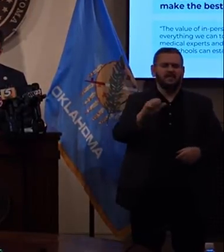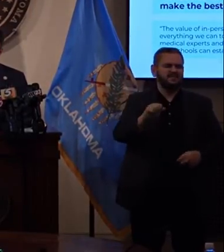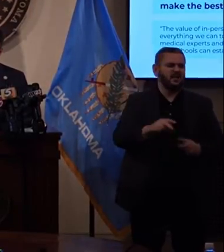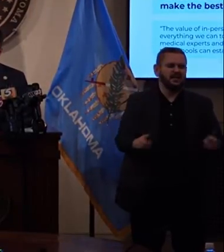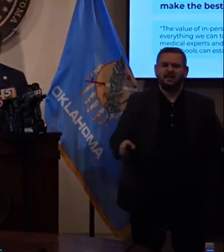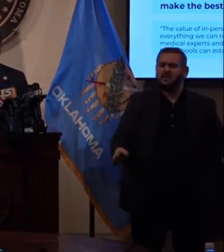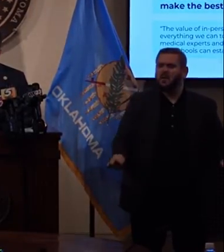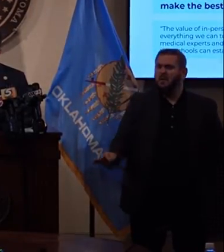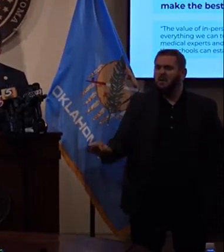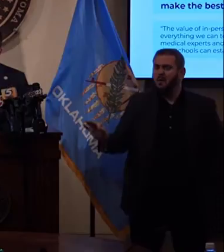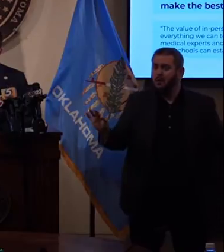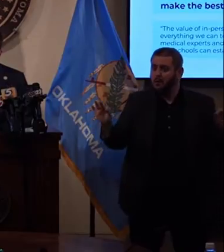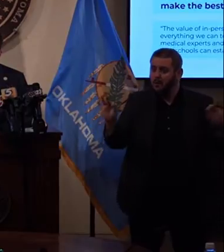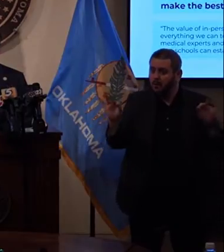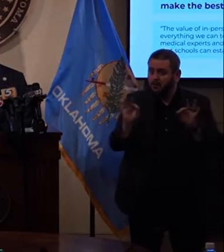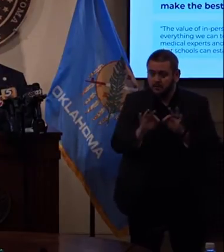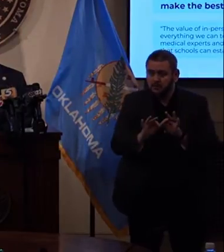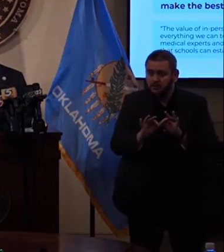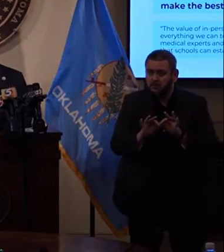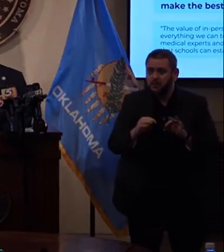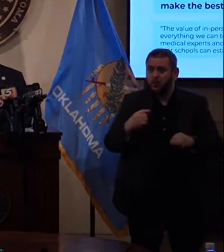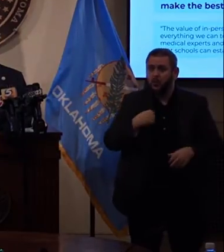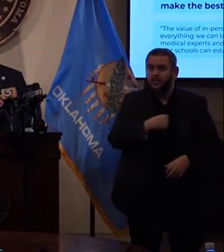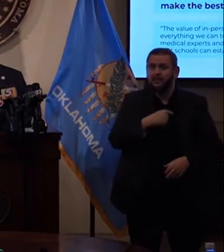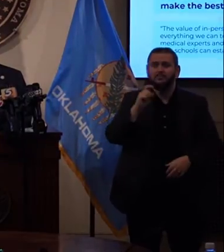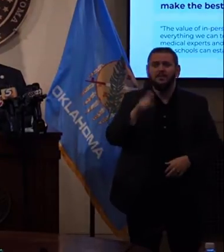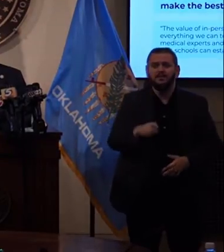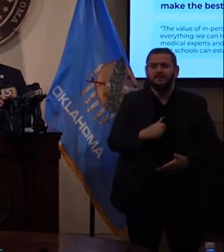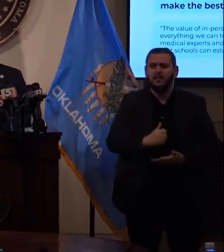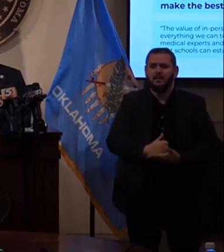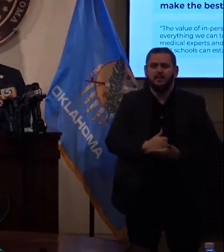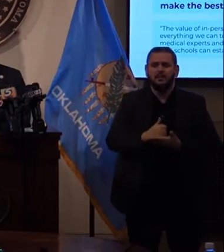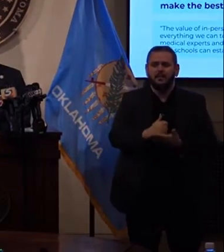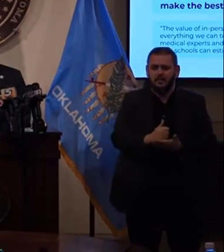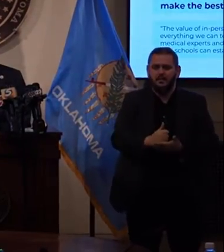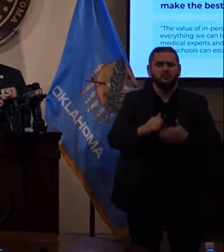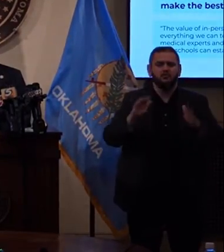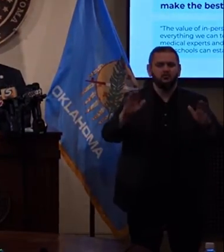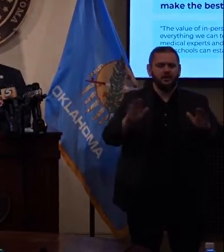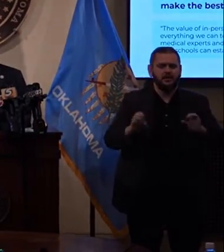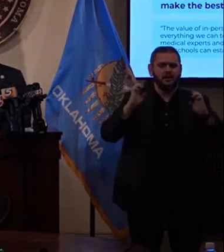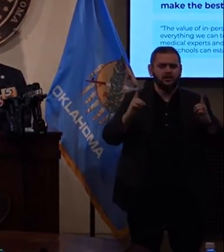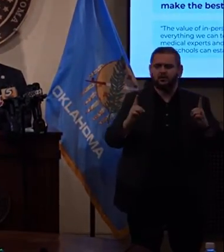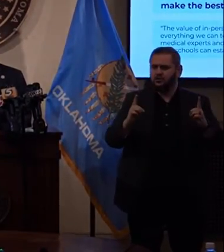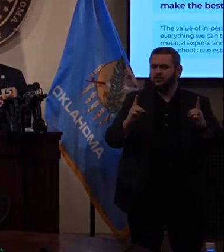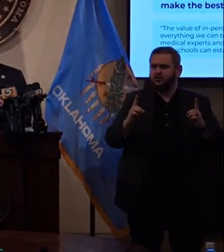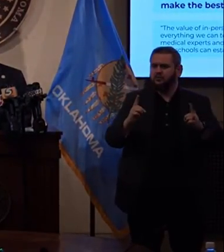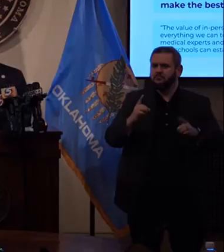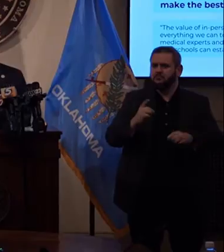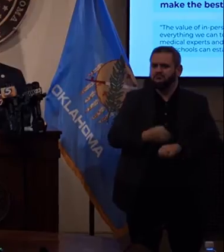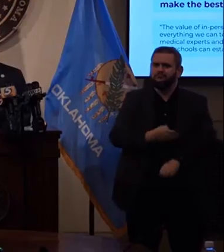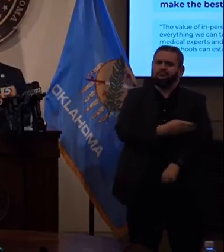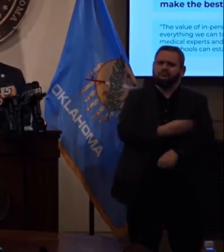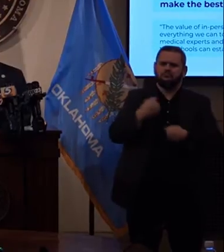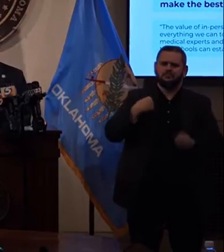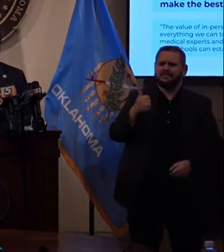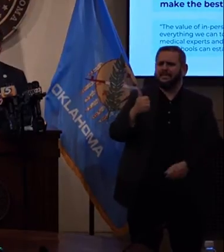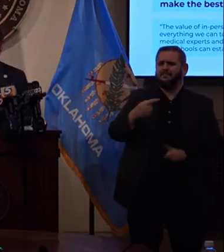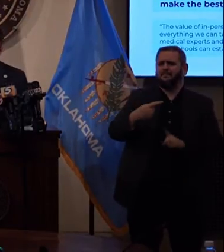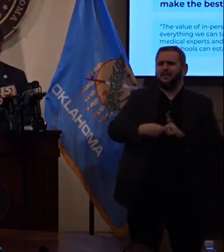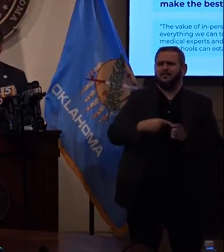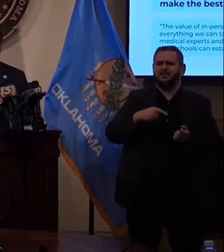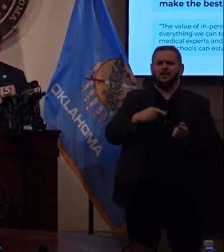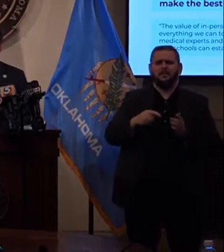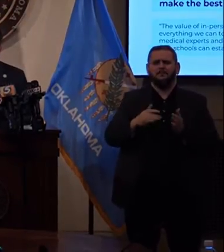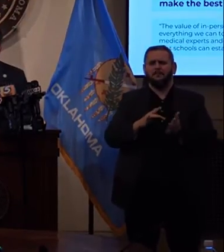can to help them get a great education safely. Over the last 10 months, medical experts and epidemiologists have closely